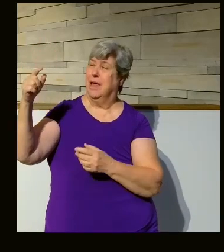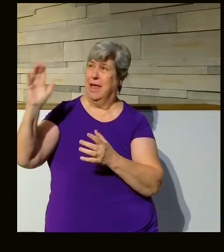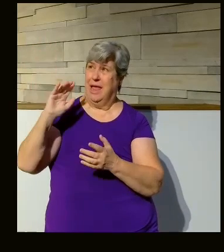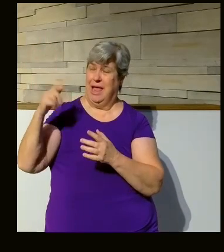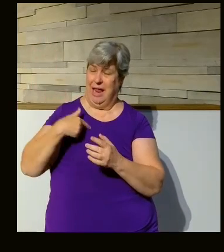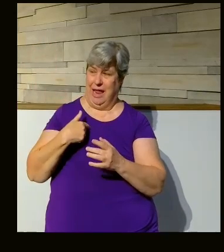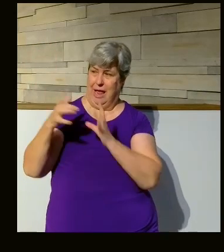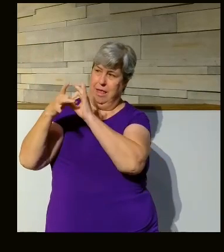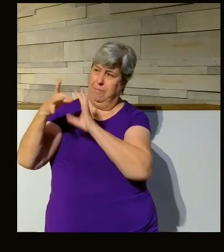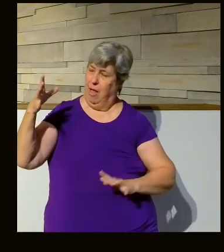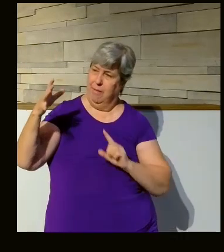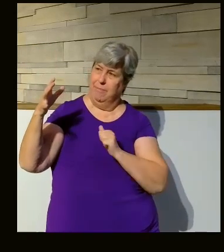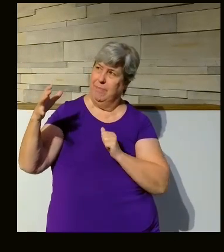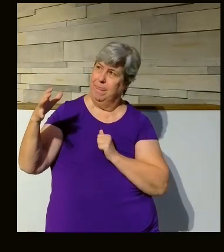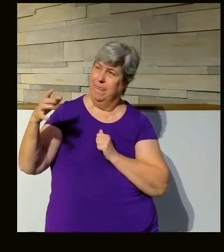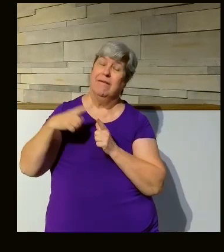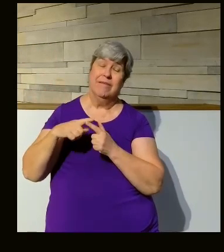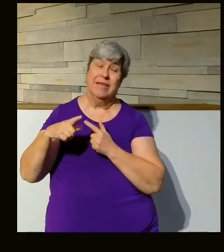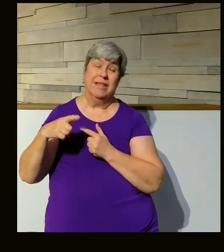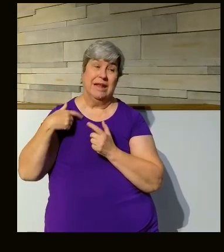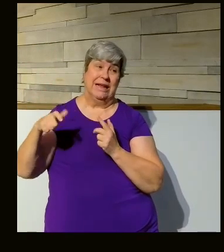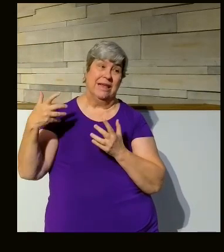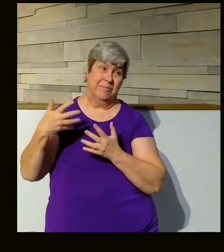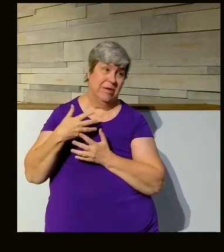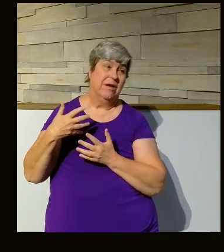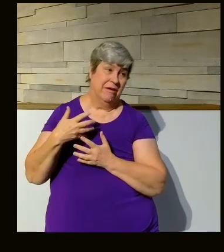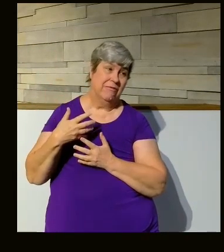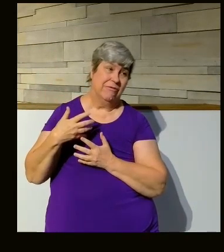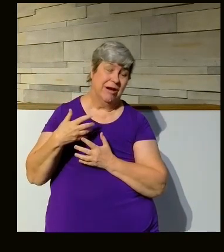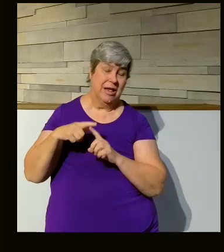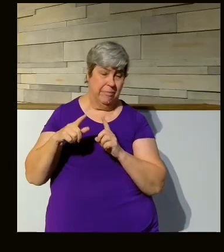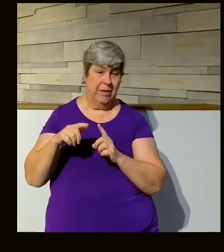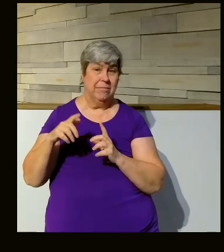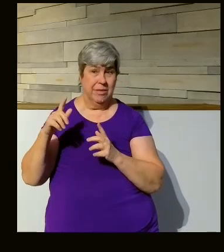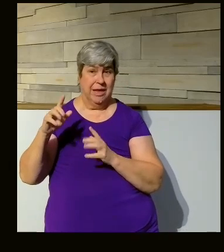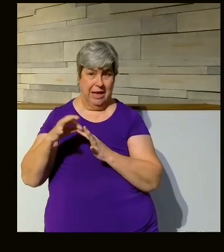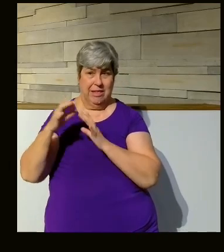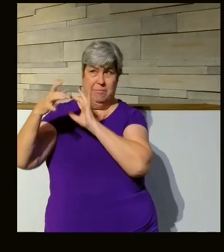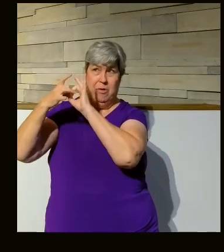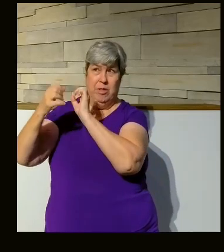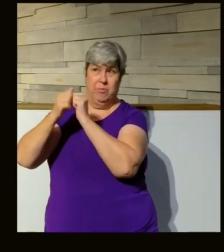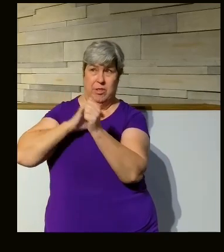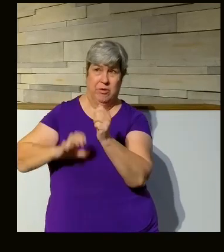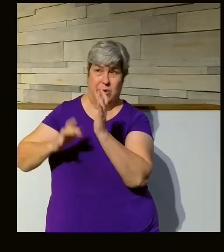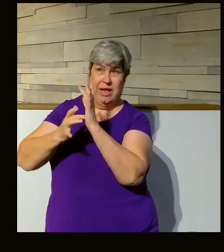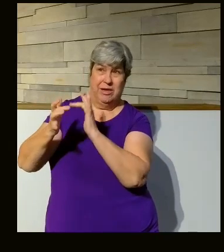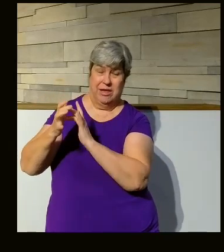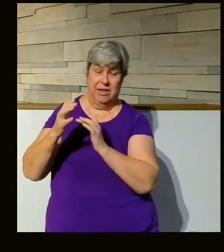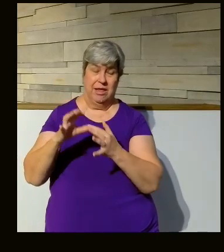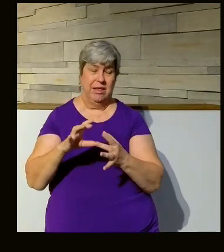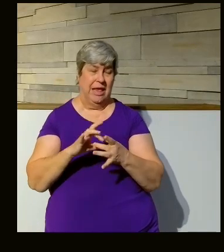relationship, now we got some business to do. I need to be afraid of that. But outside of my relationship with Christ Jesus, outside